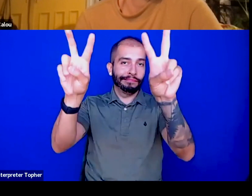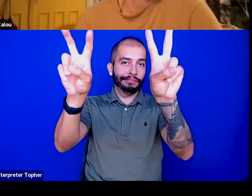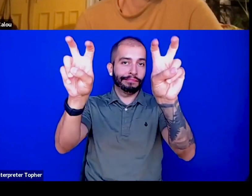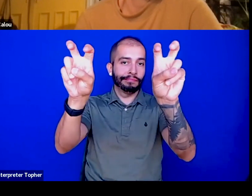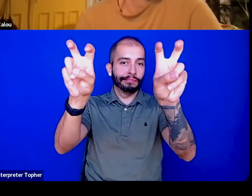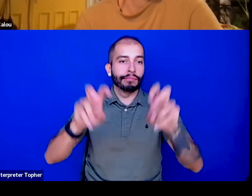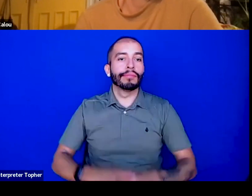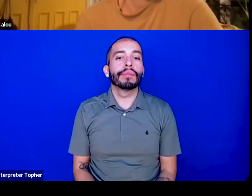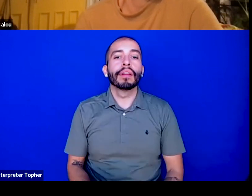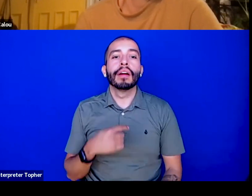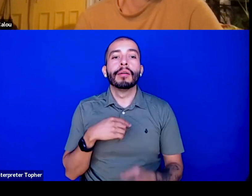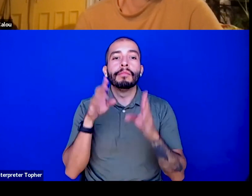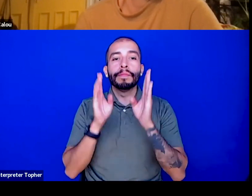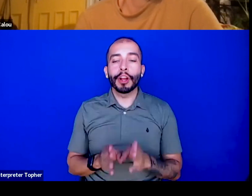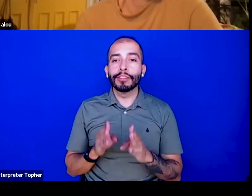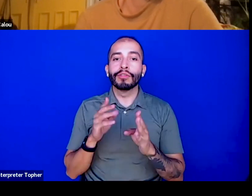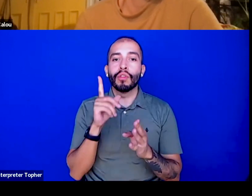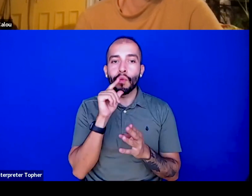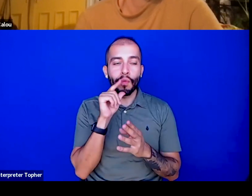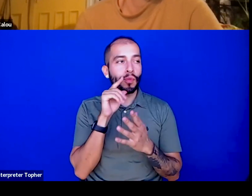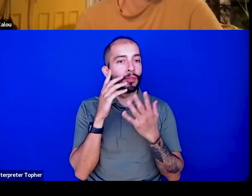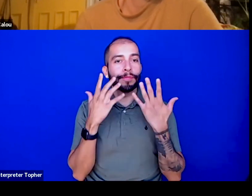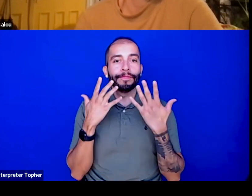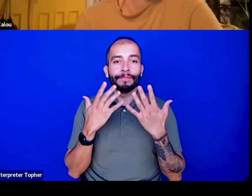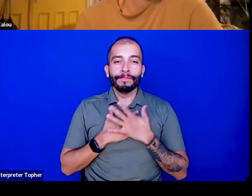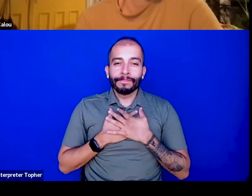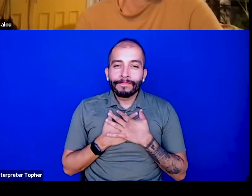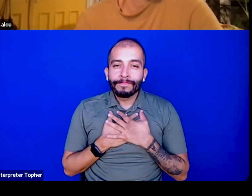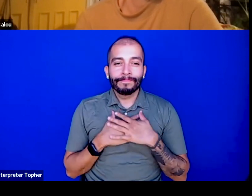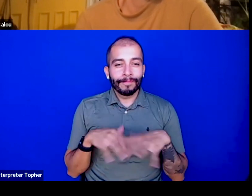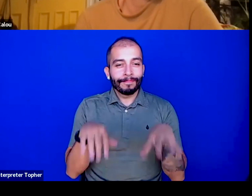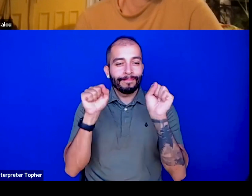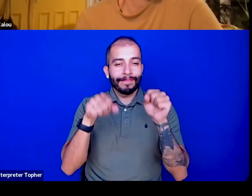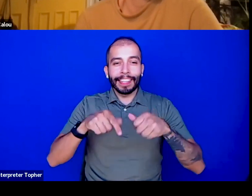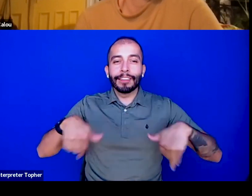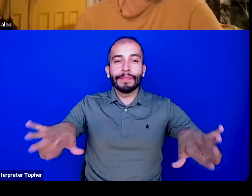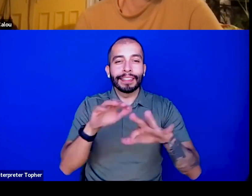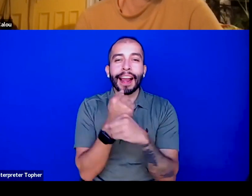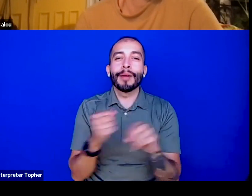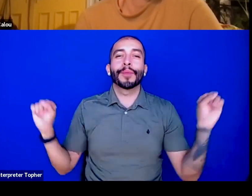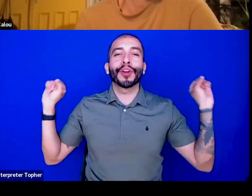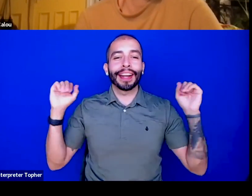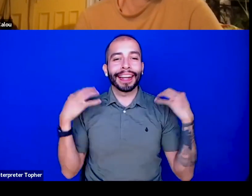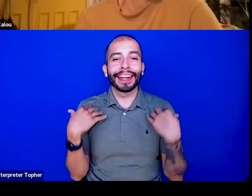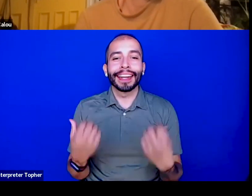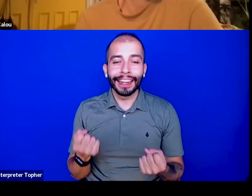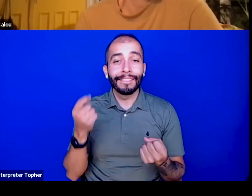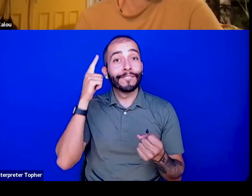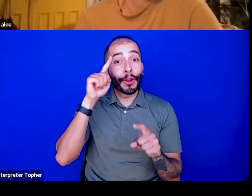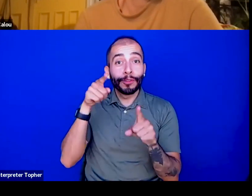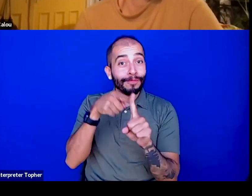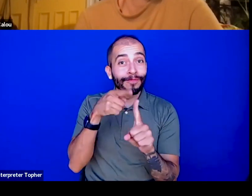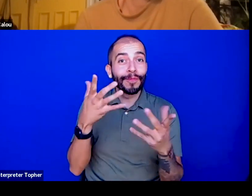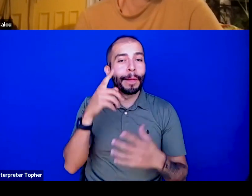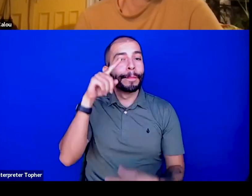healing space for Black women and femmes in leadership, navigating